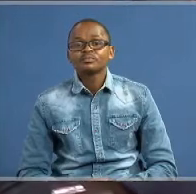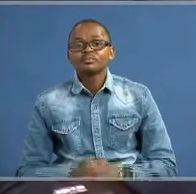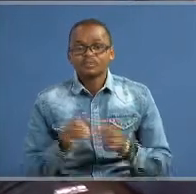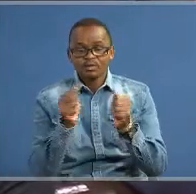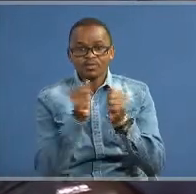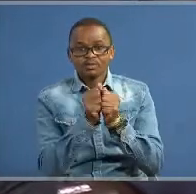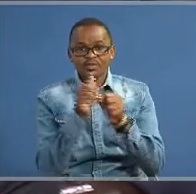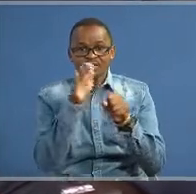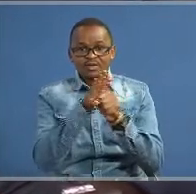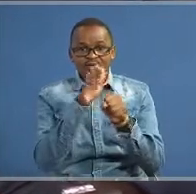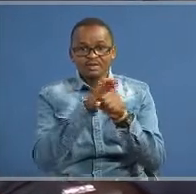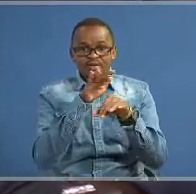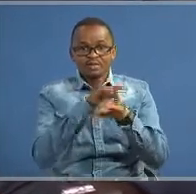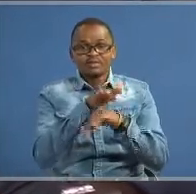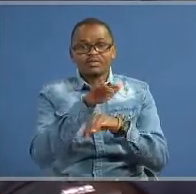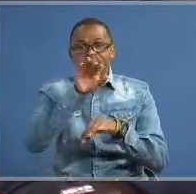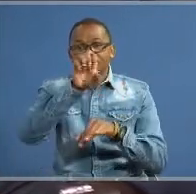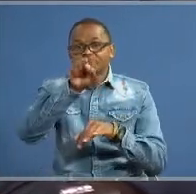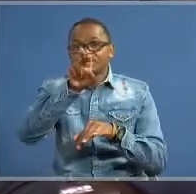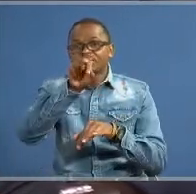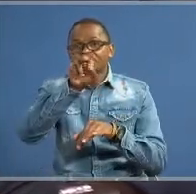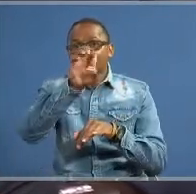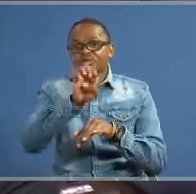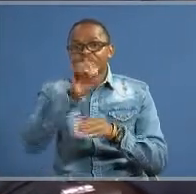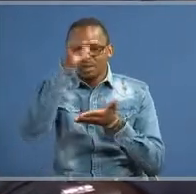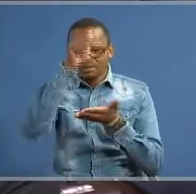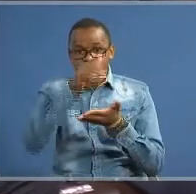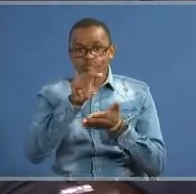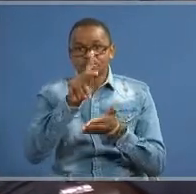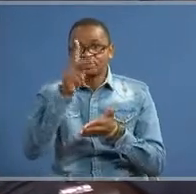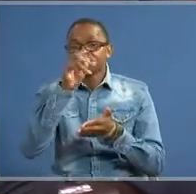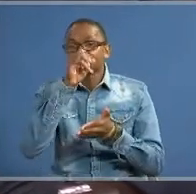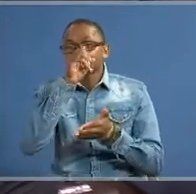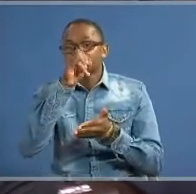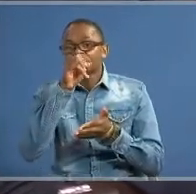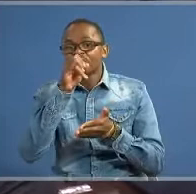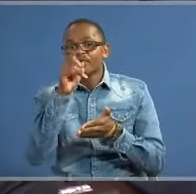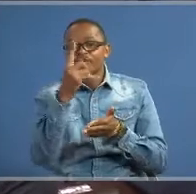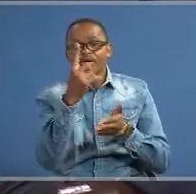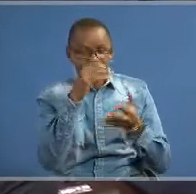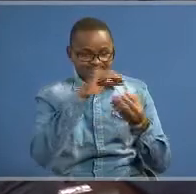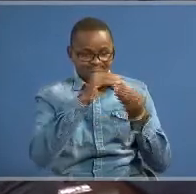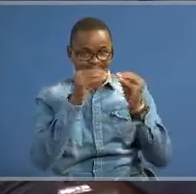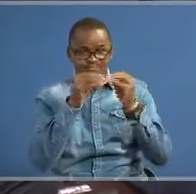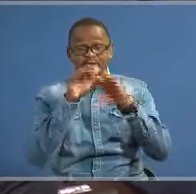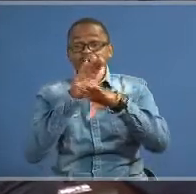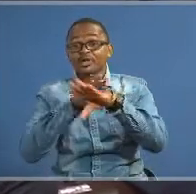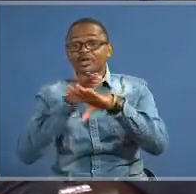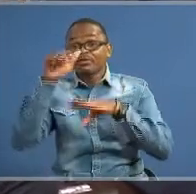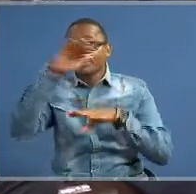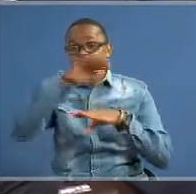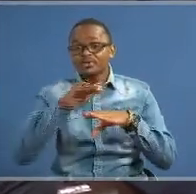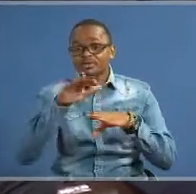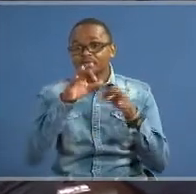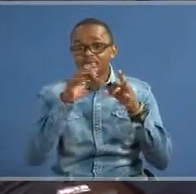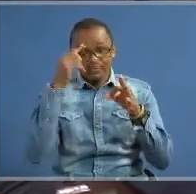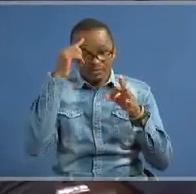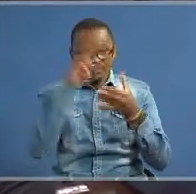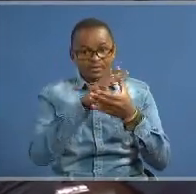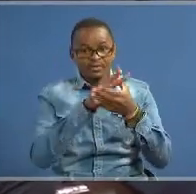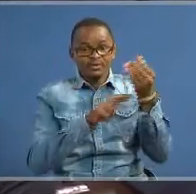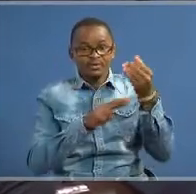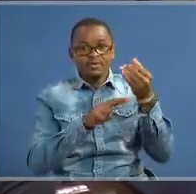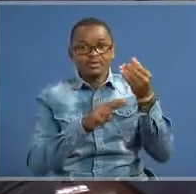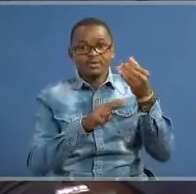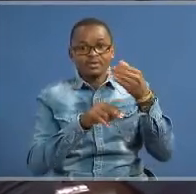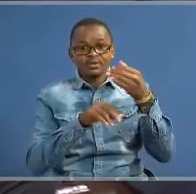With the crowding out effect of SMEs now reduced, Kenya is on the verge of creating a conducive environment for both